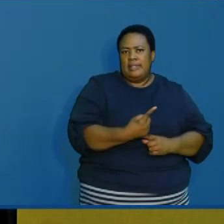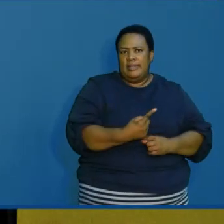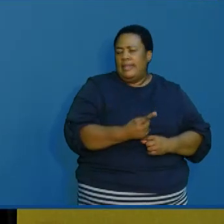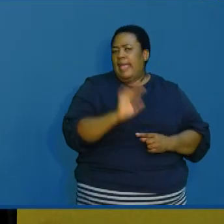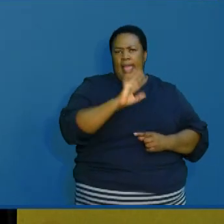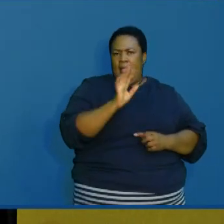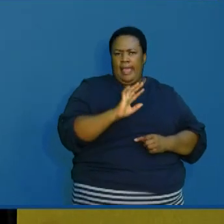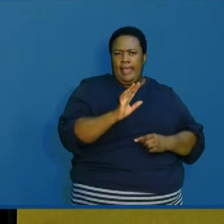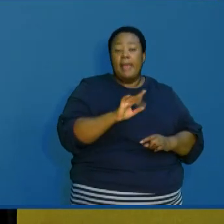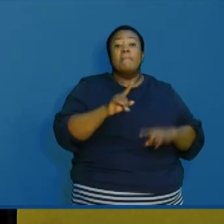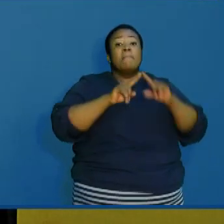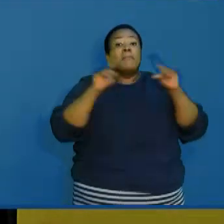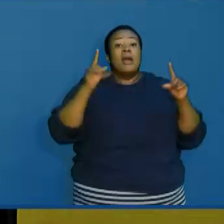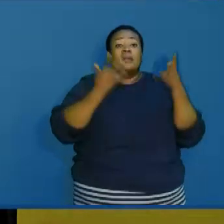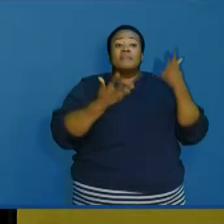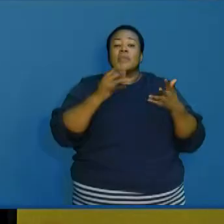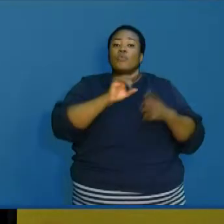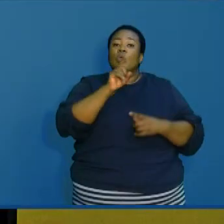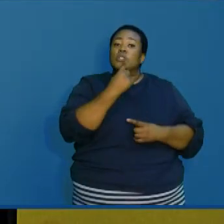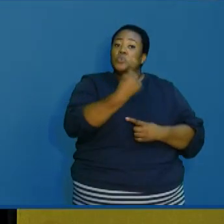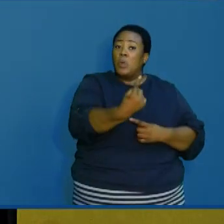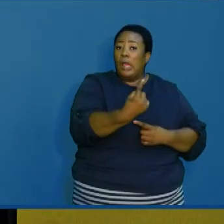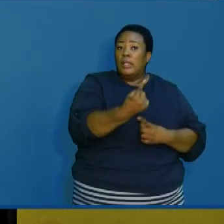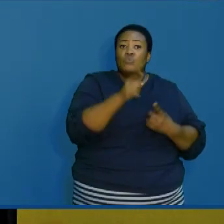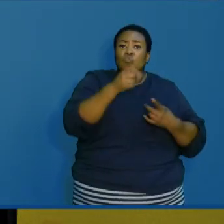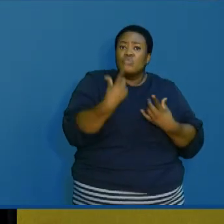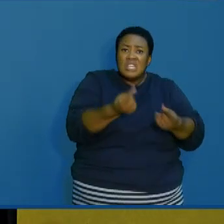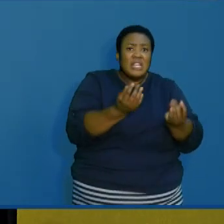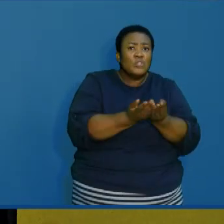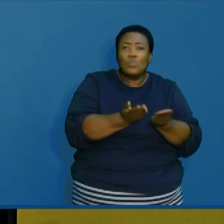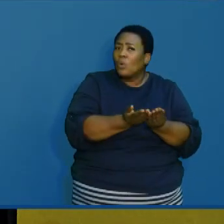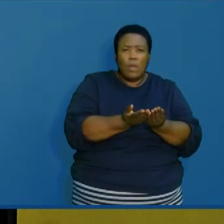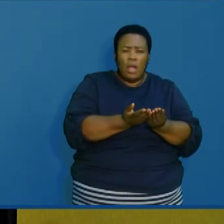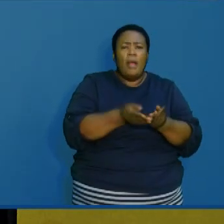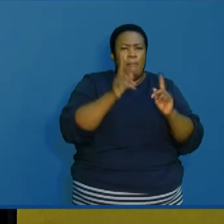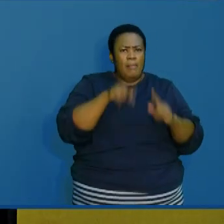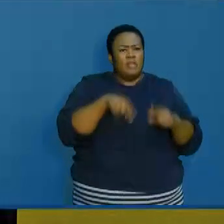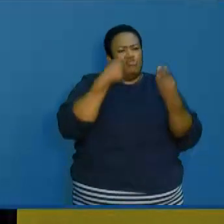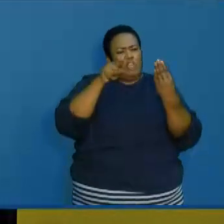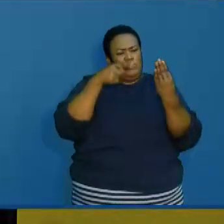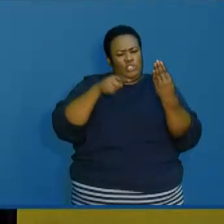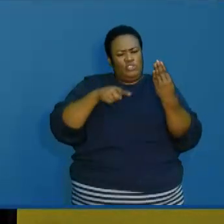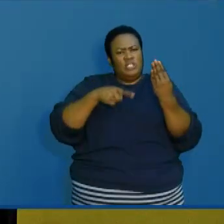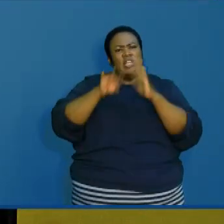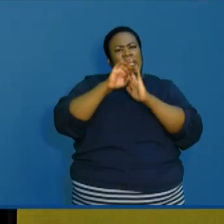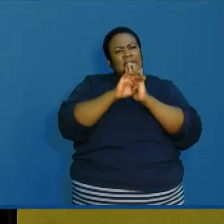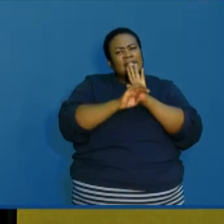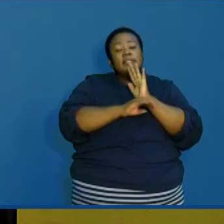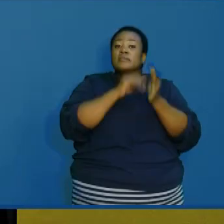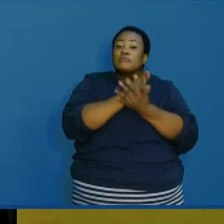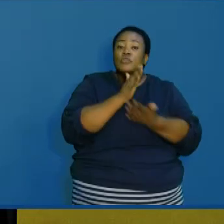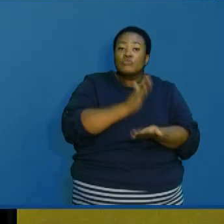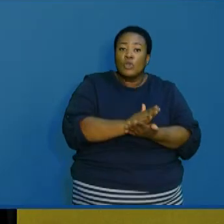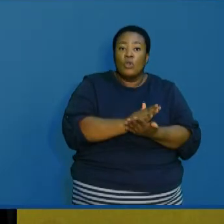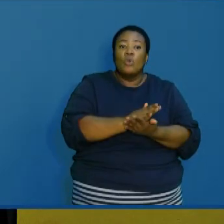begin. Remember, do a checklist at the end of your paper to see that you have answered the